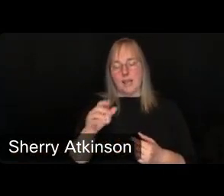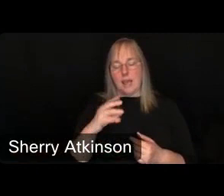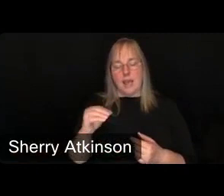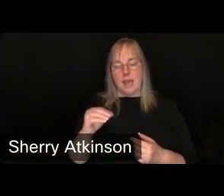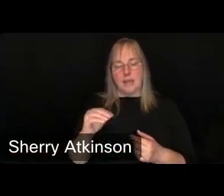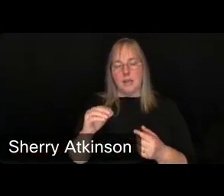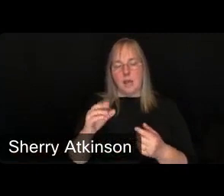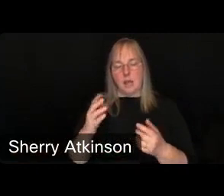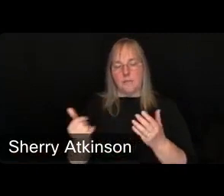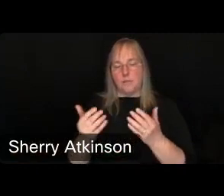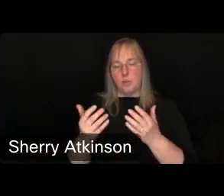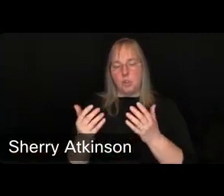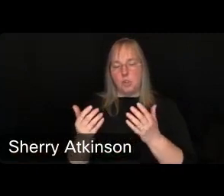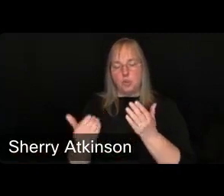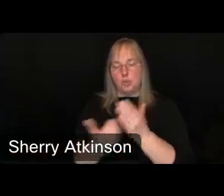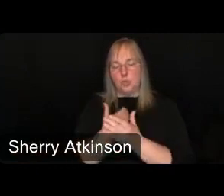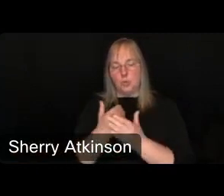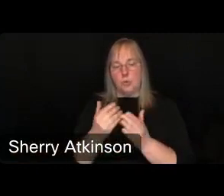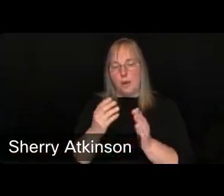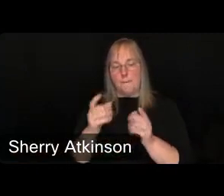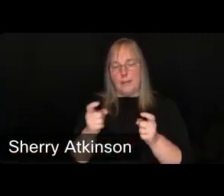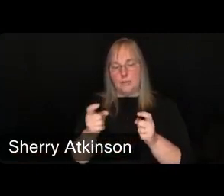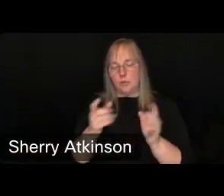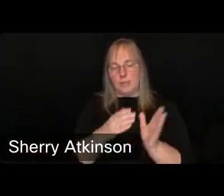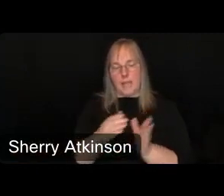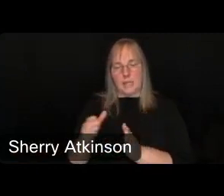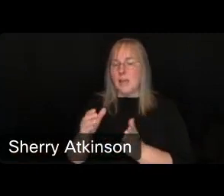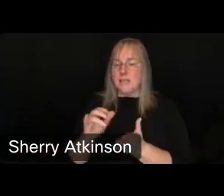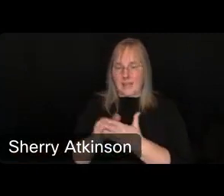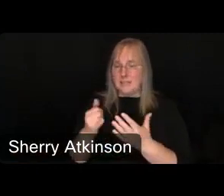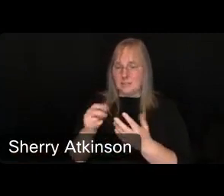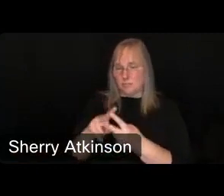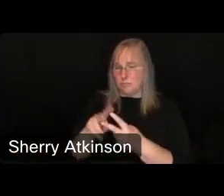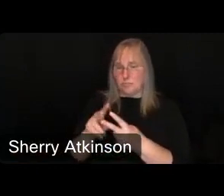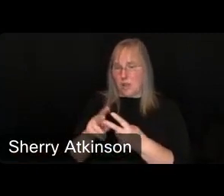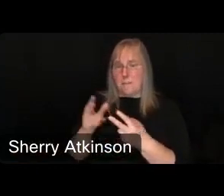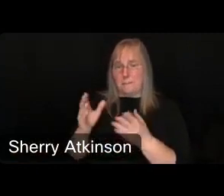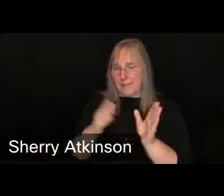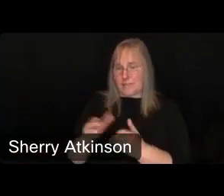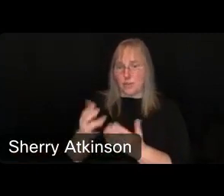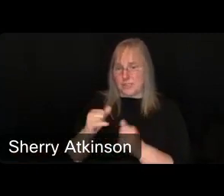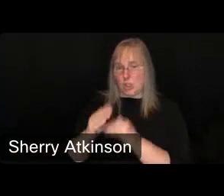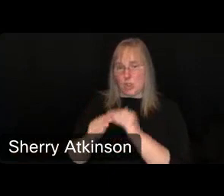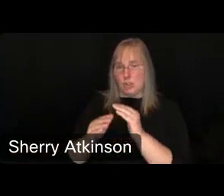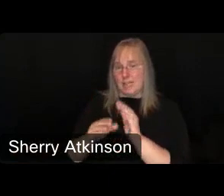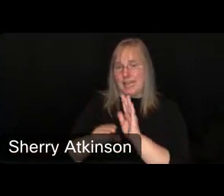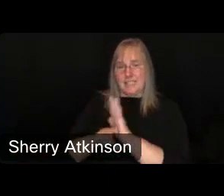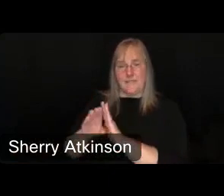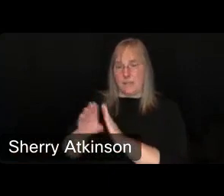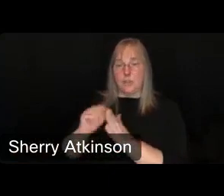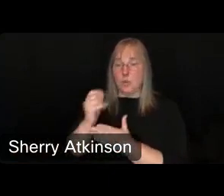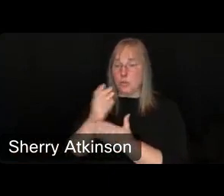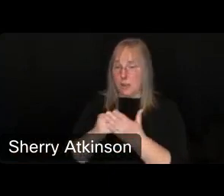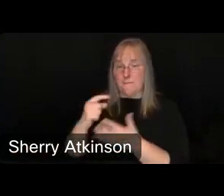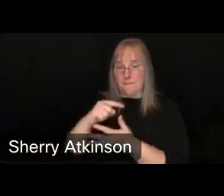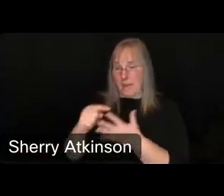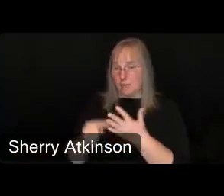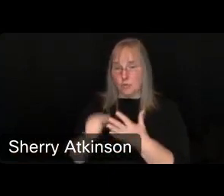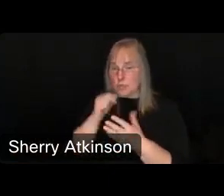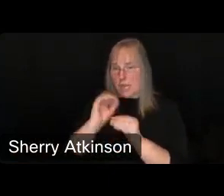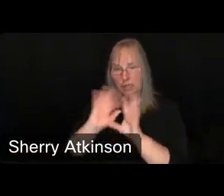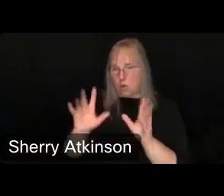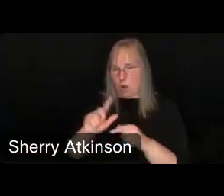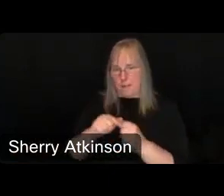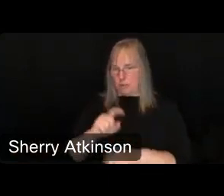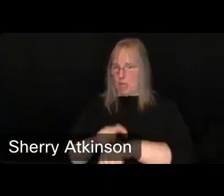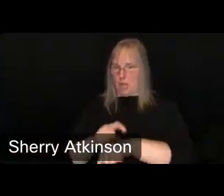the master plan for gateway is still in the process of development there. So some of the factors are not too clear in terms of timing. So